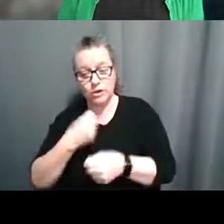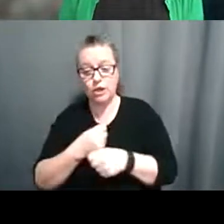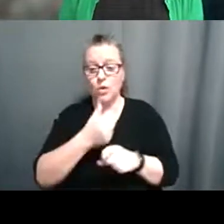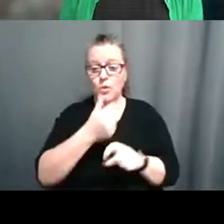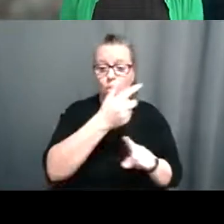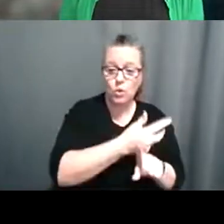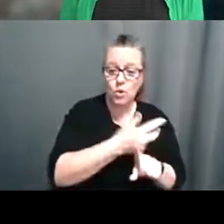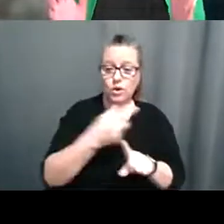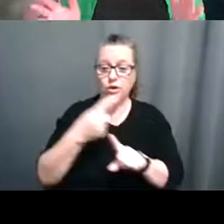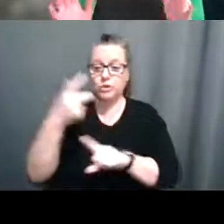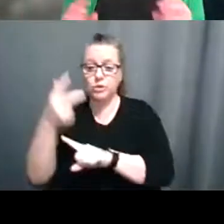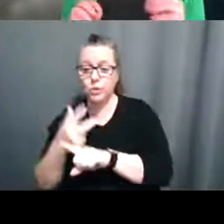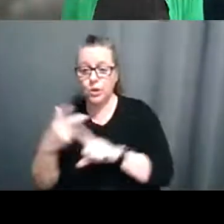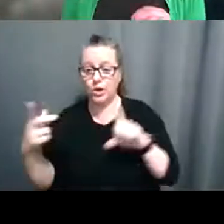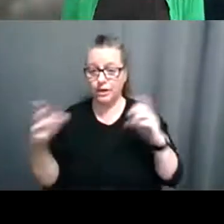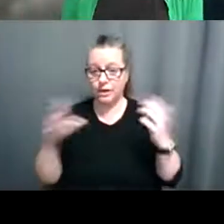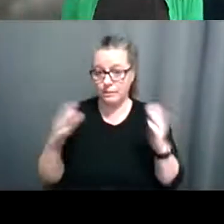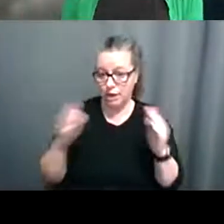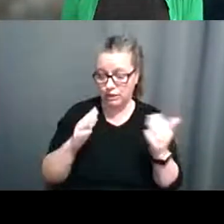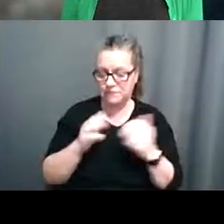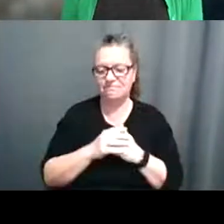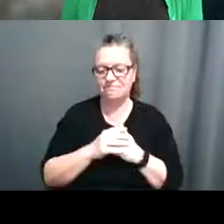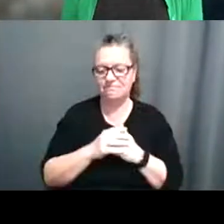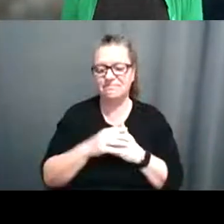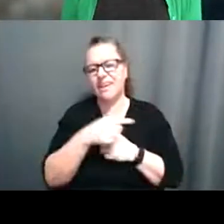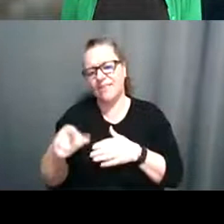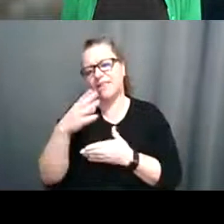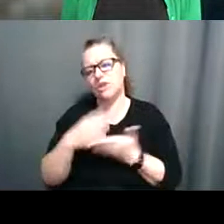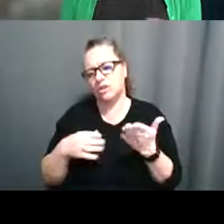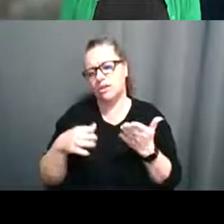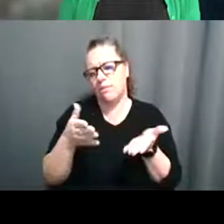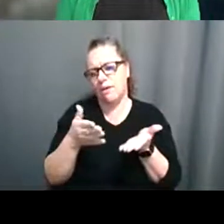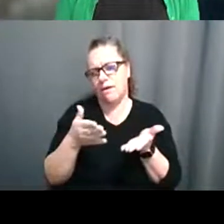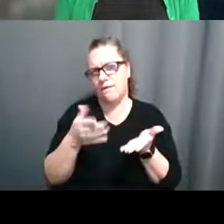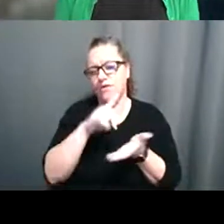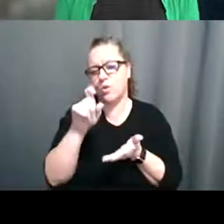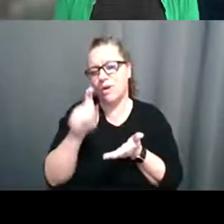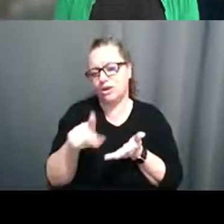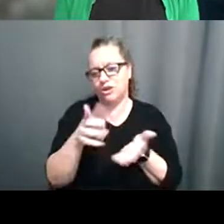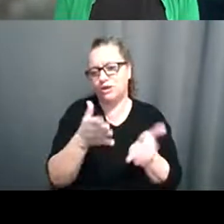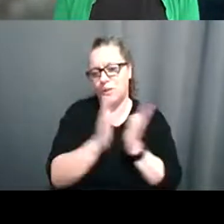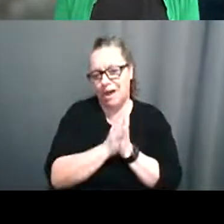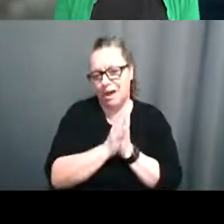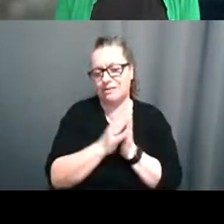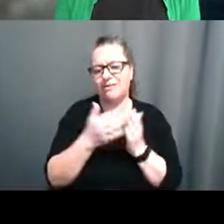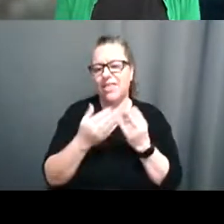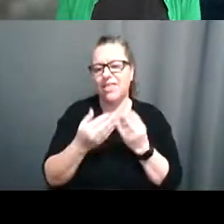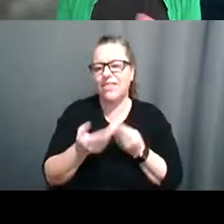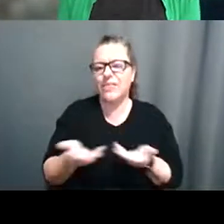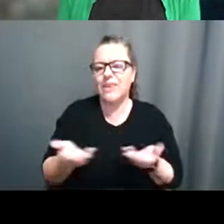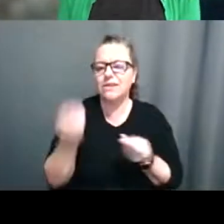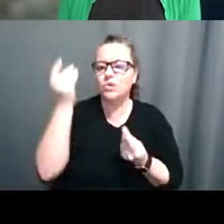comparison. These are just some of the questions to ask and factors to consider when identifying